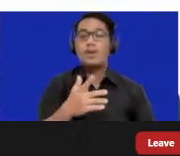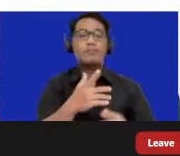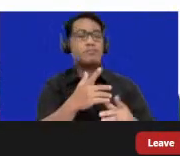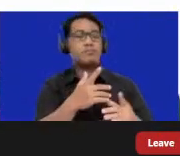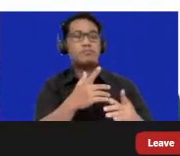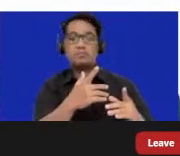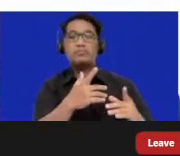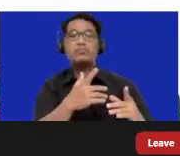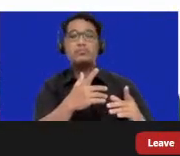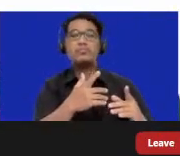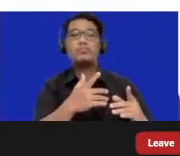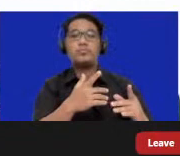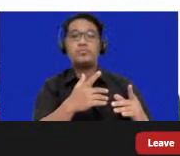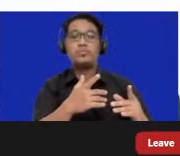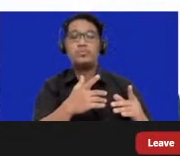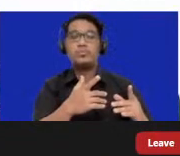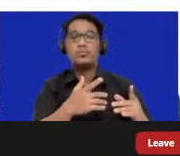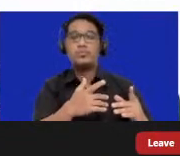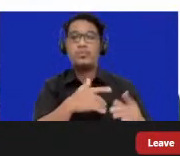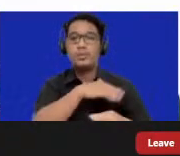of discussion.